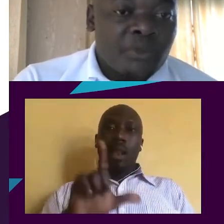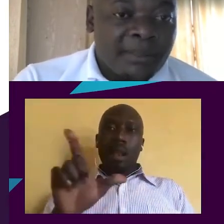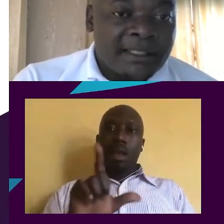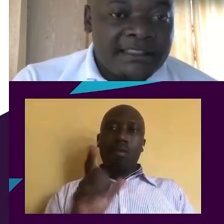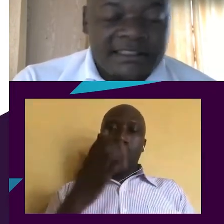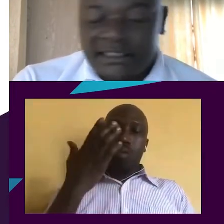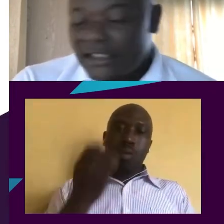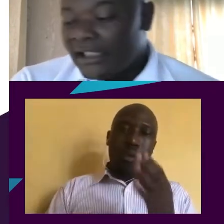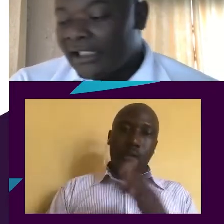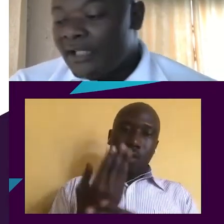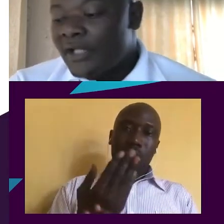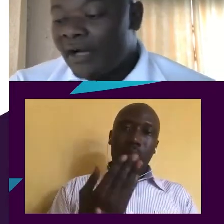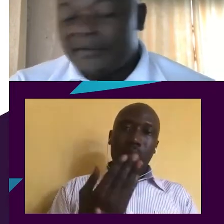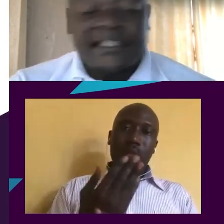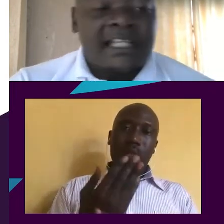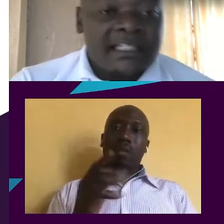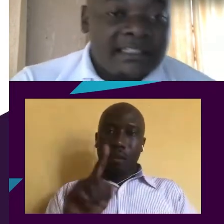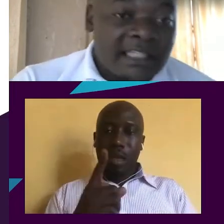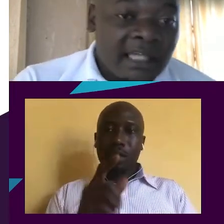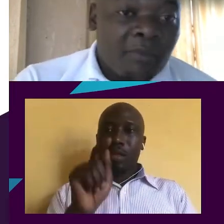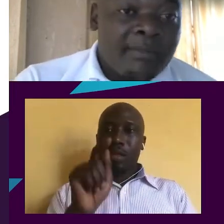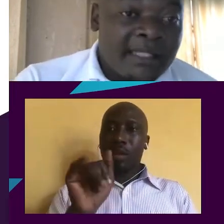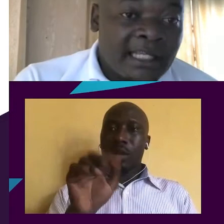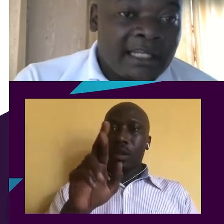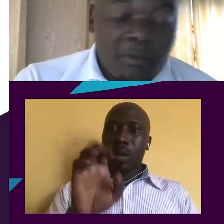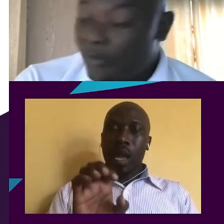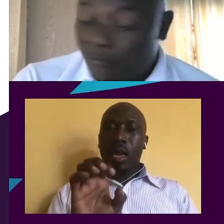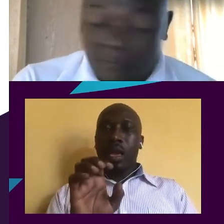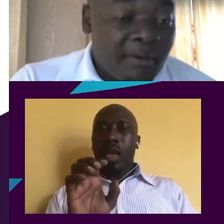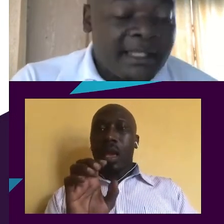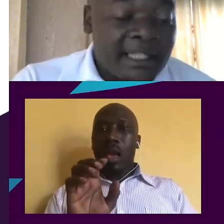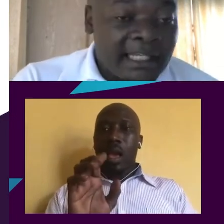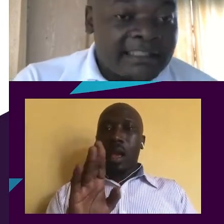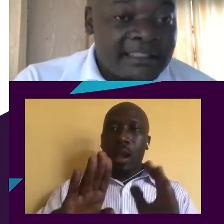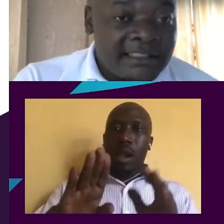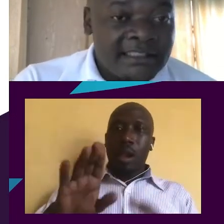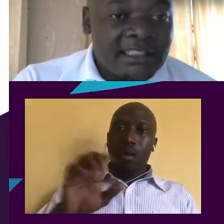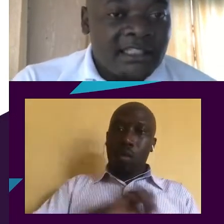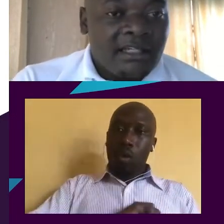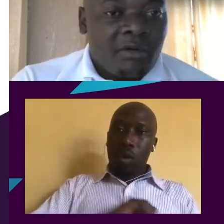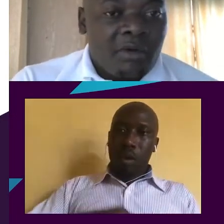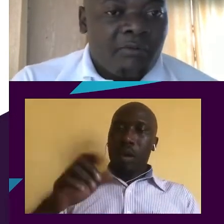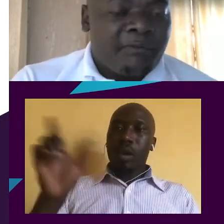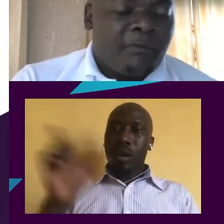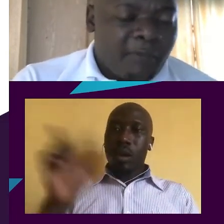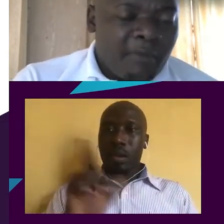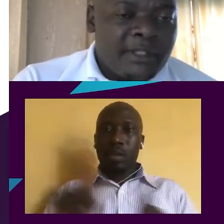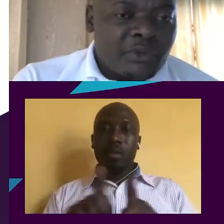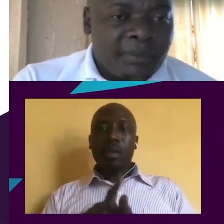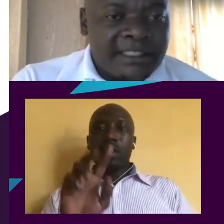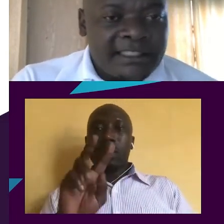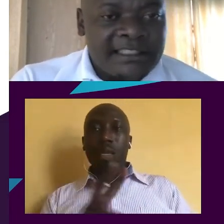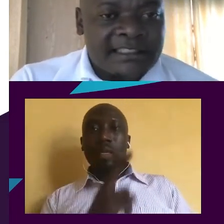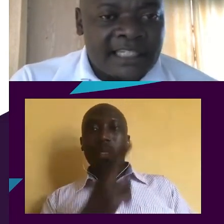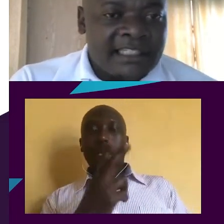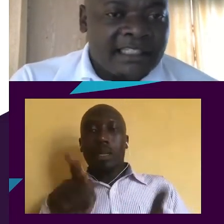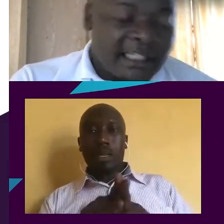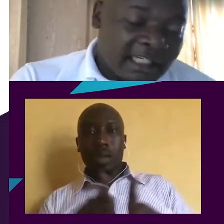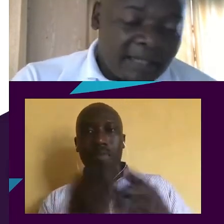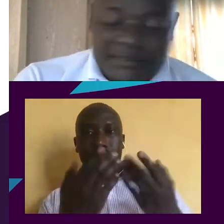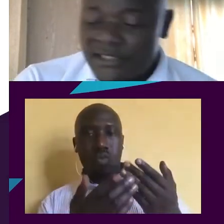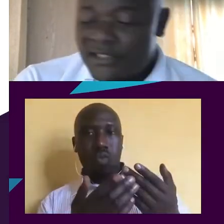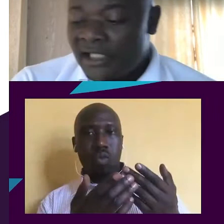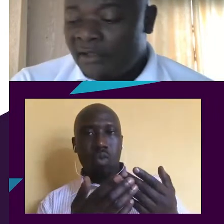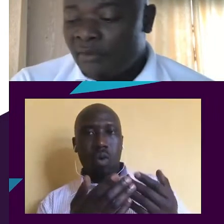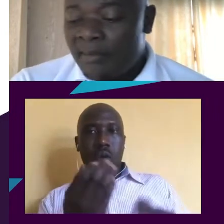FUFA Women Super League. Then we have a second tier women FUFA Women Elite League. FUFA Women Super League is